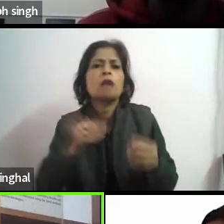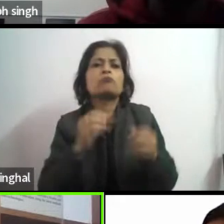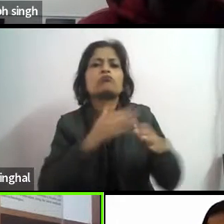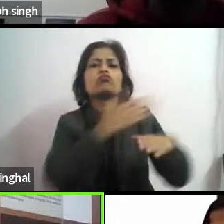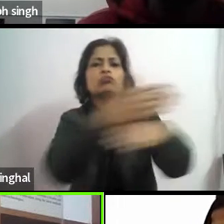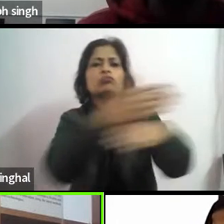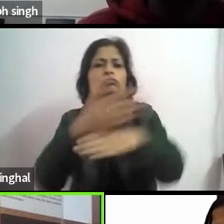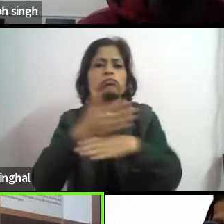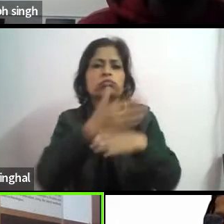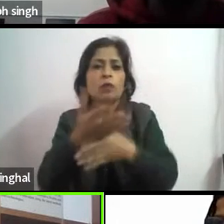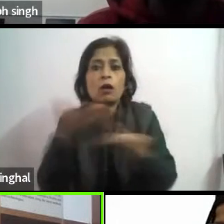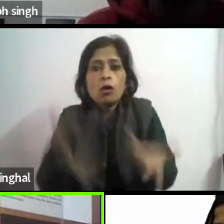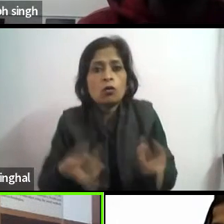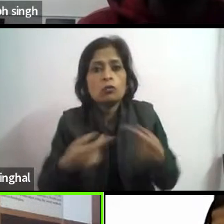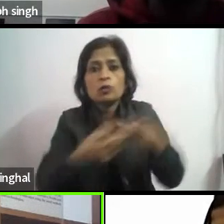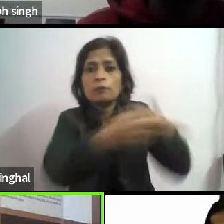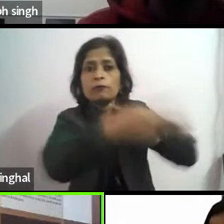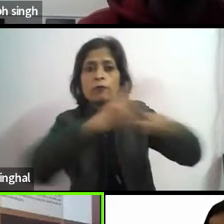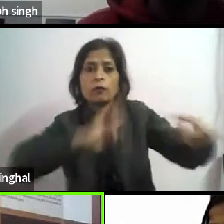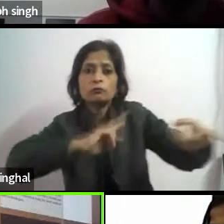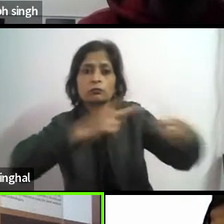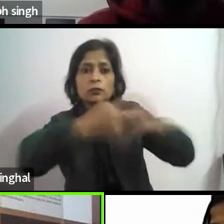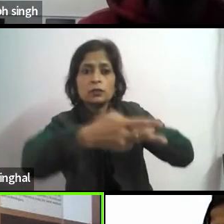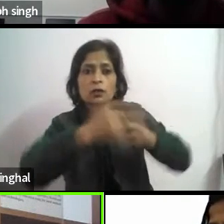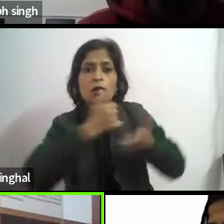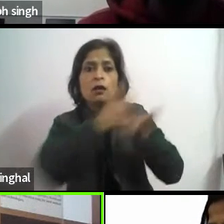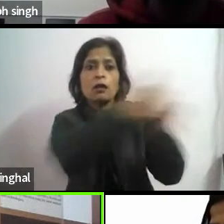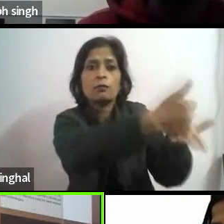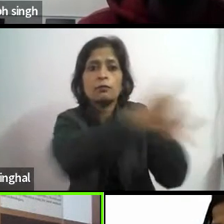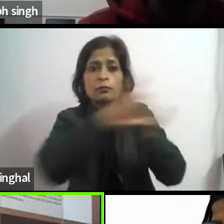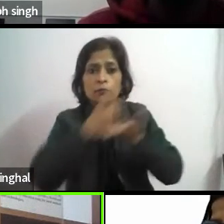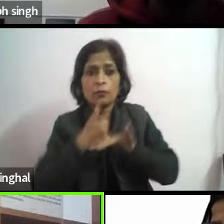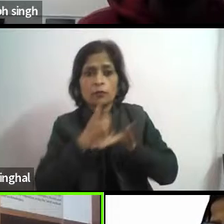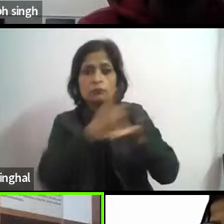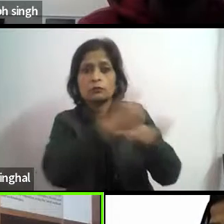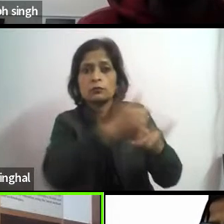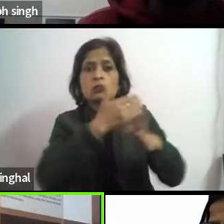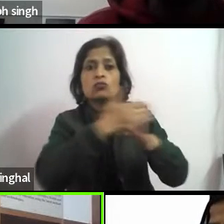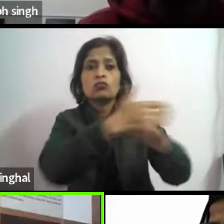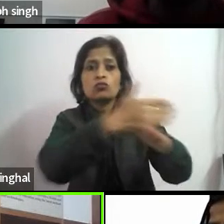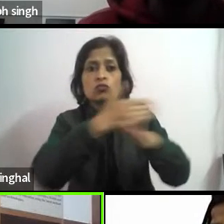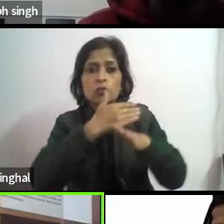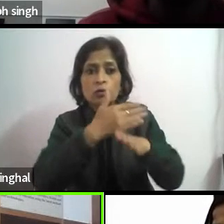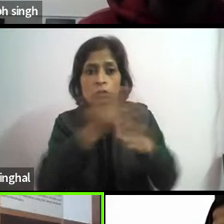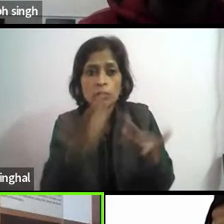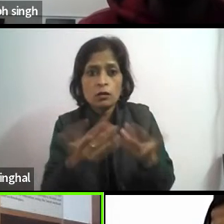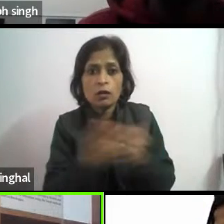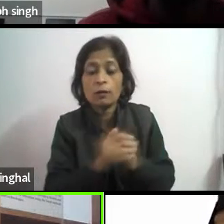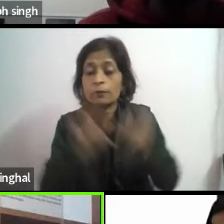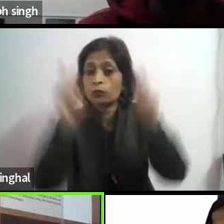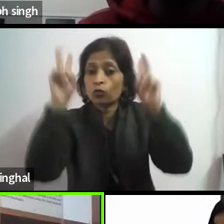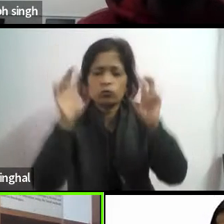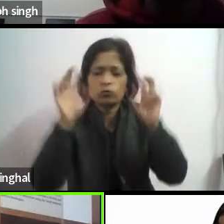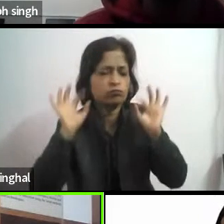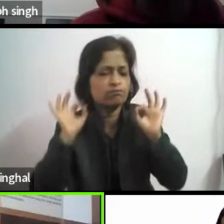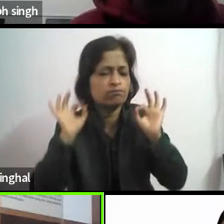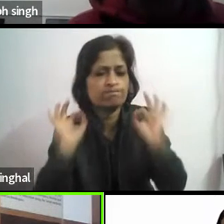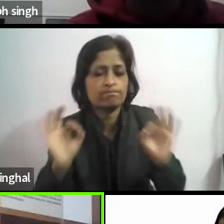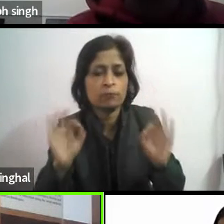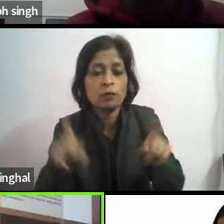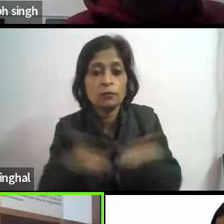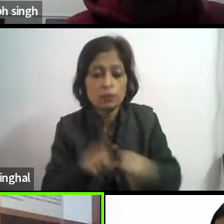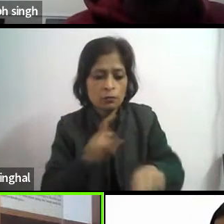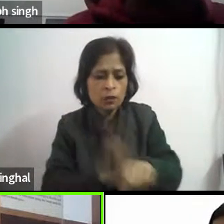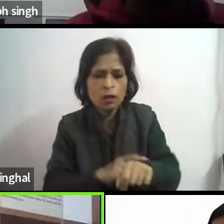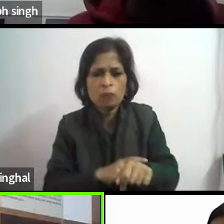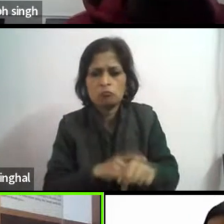we will have vice versa help from the other countries also. The topic is such a wonderful topic that 4-5 minutes, I